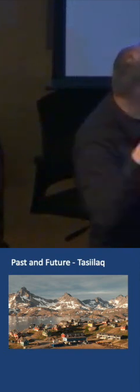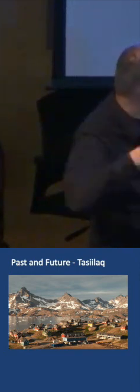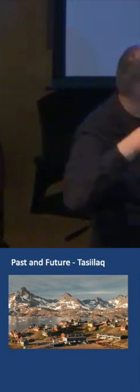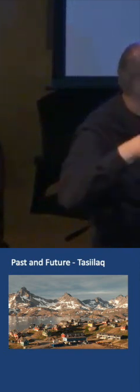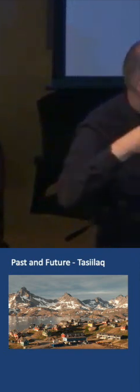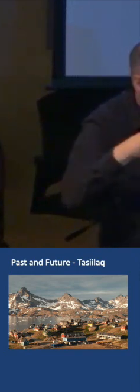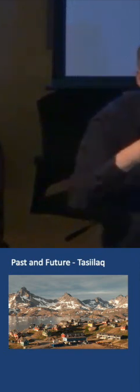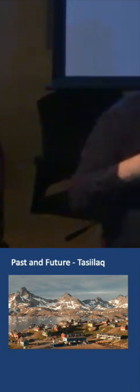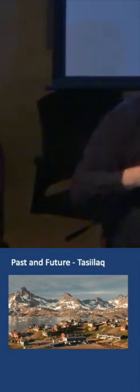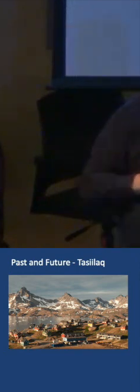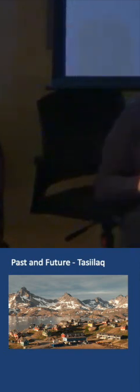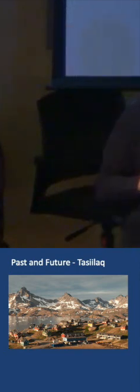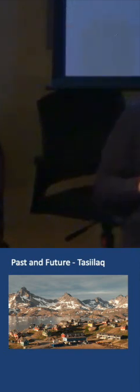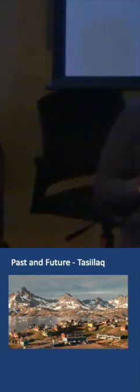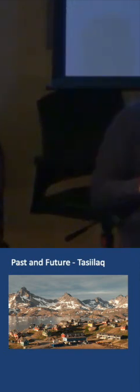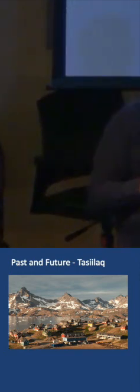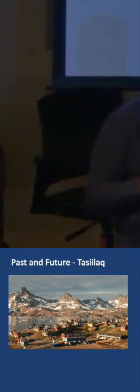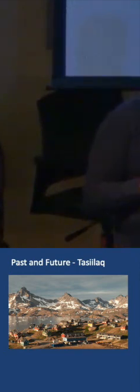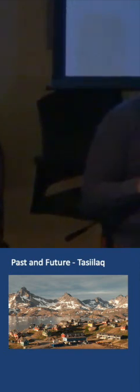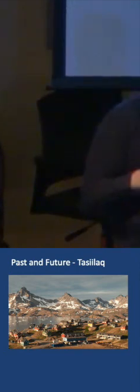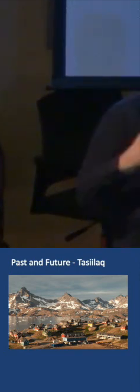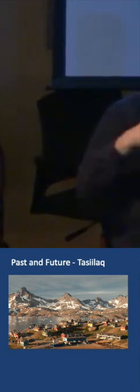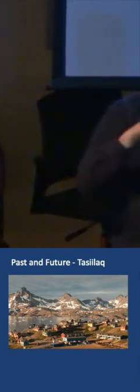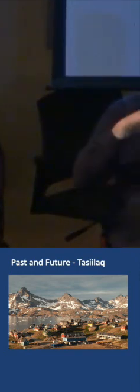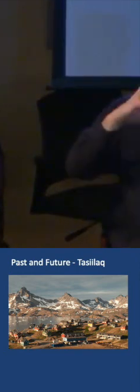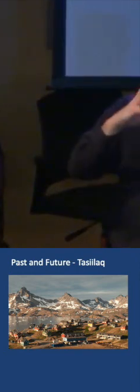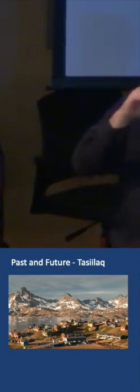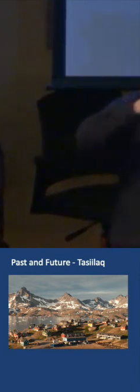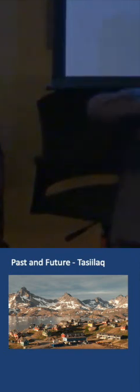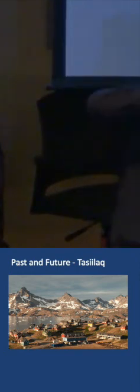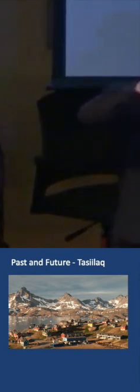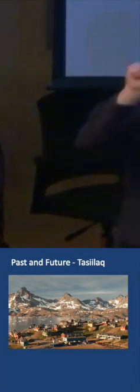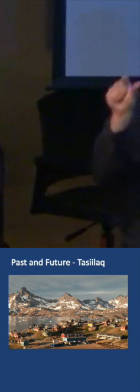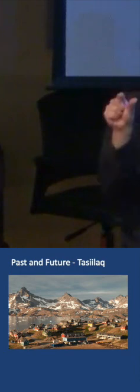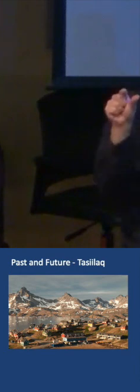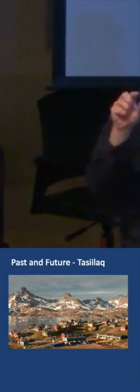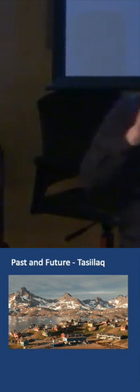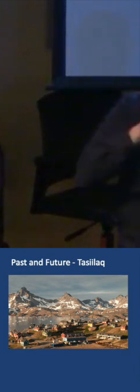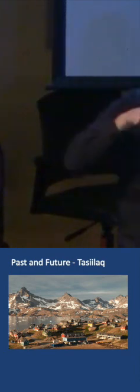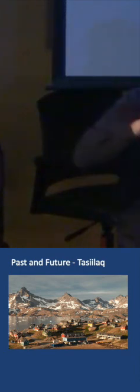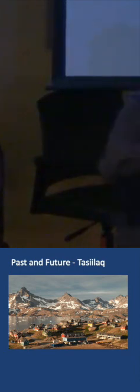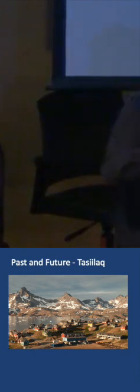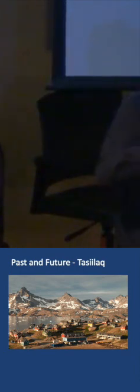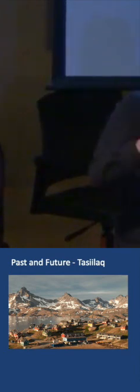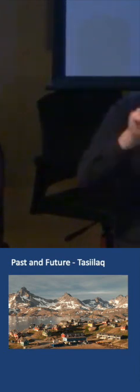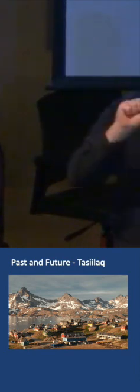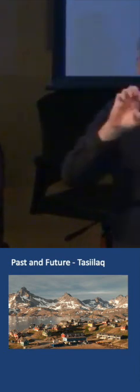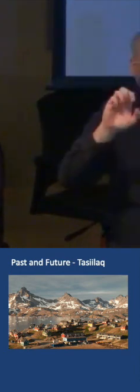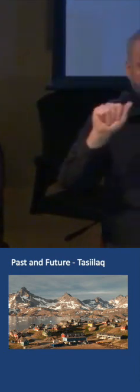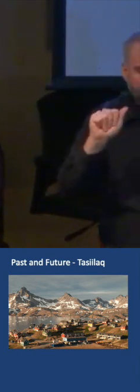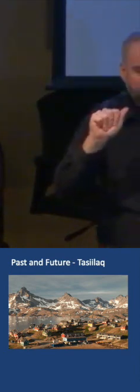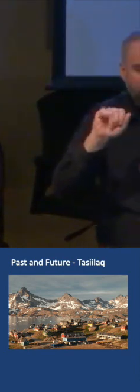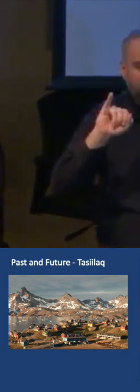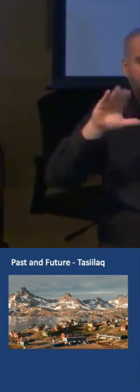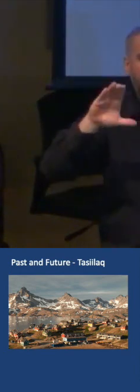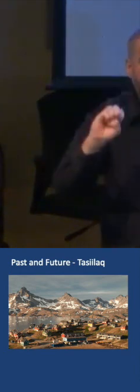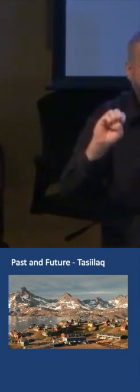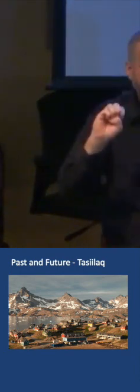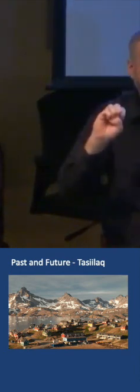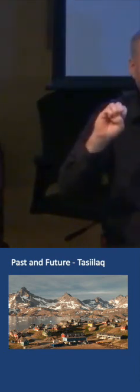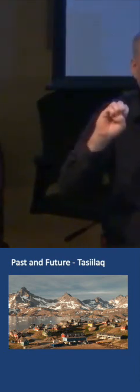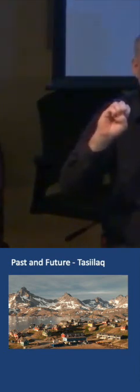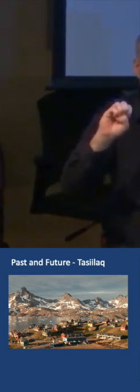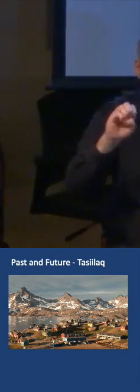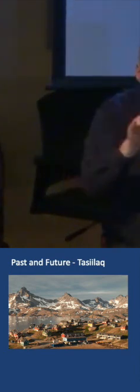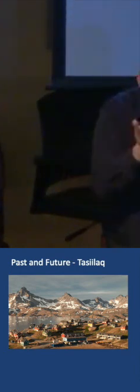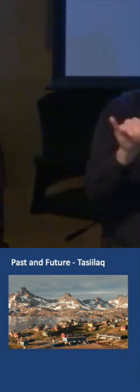ice. We have some glacier records over as long as we have measurements. That's usually less than the last 100 years. There's